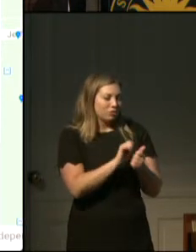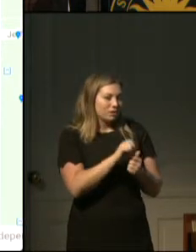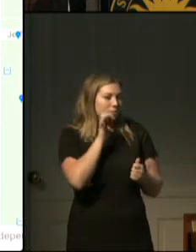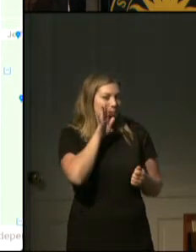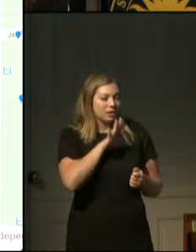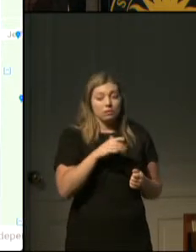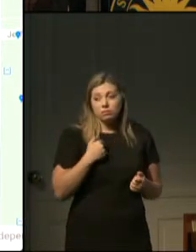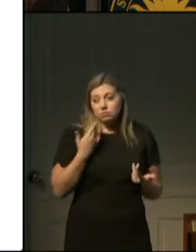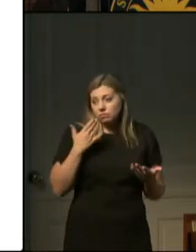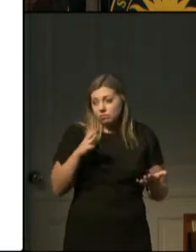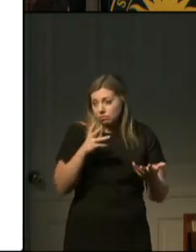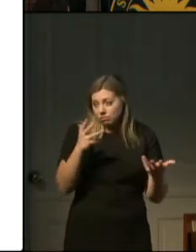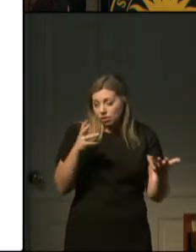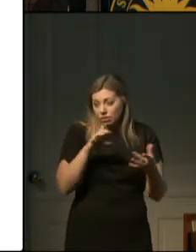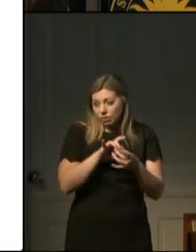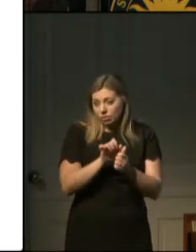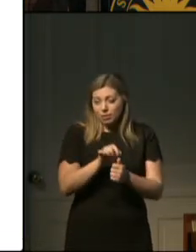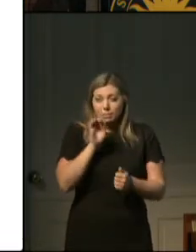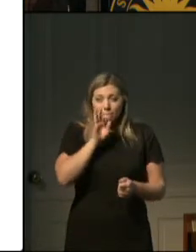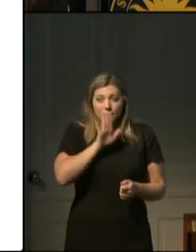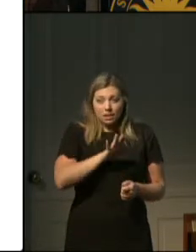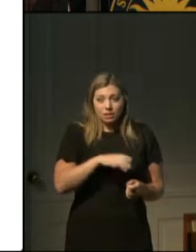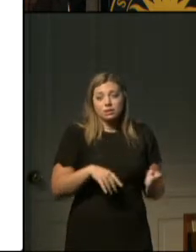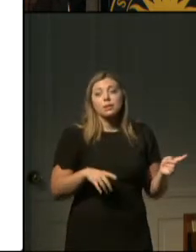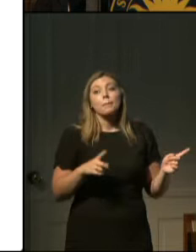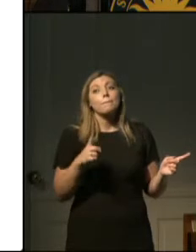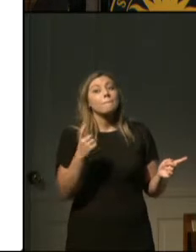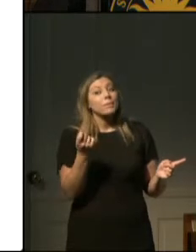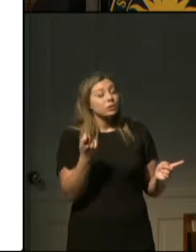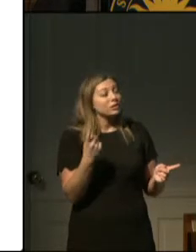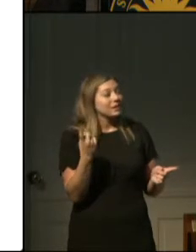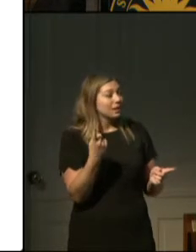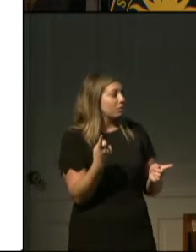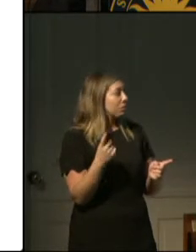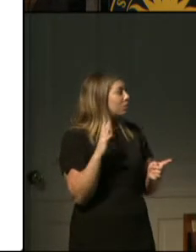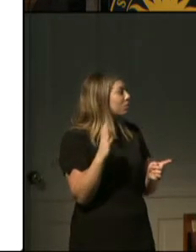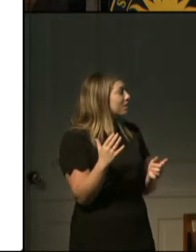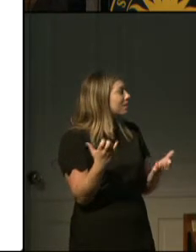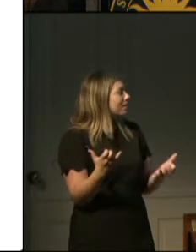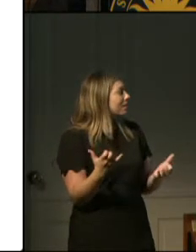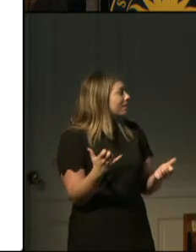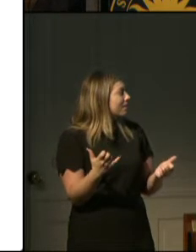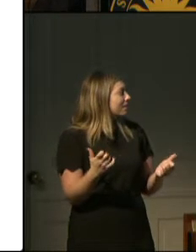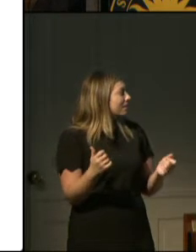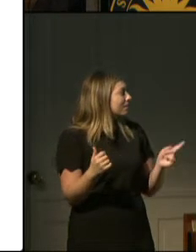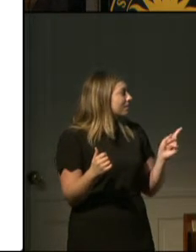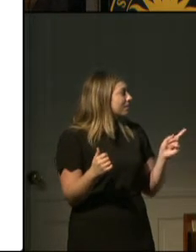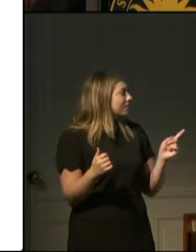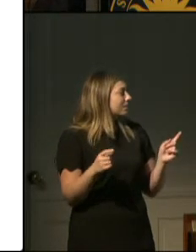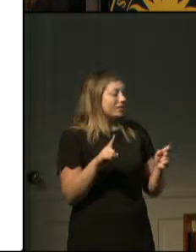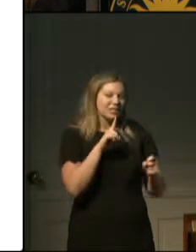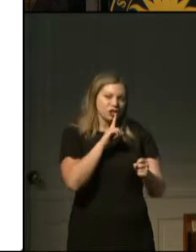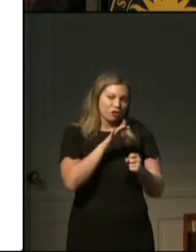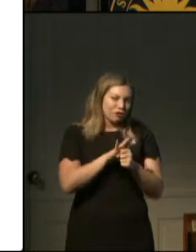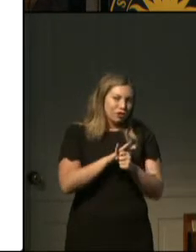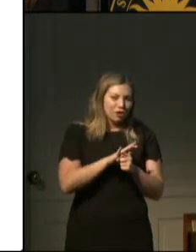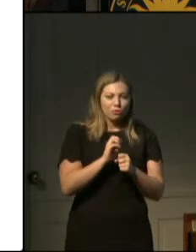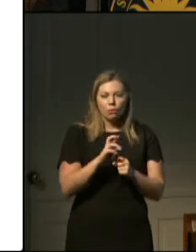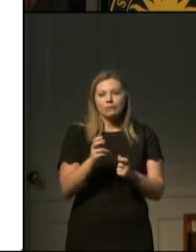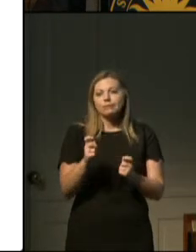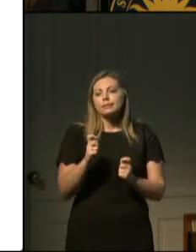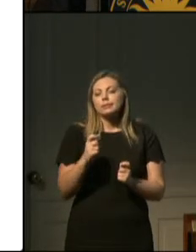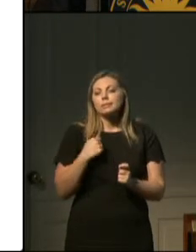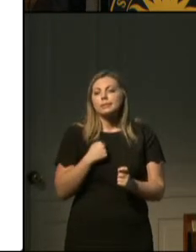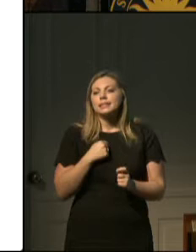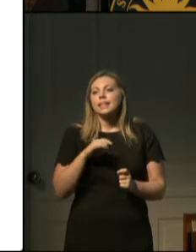know a lot about bumblebees, but someone is gonna now confirm or, you know, give me an